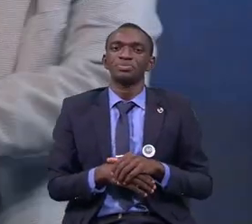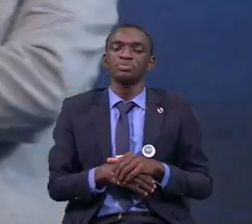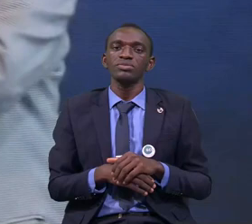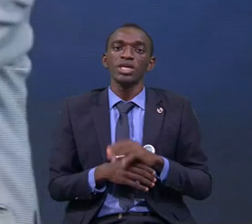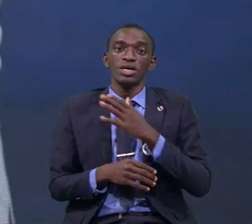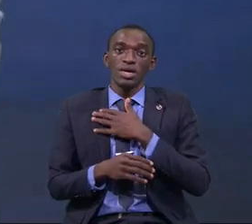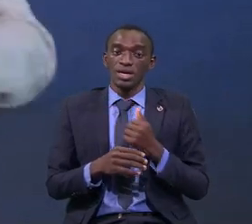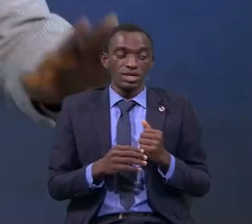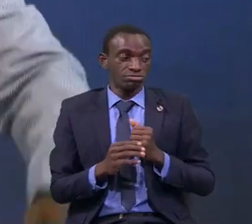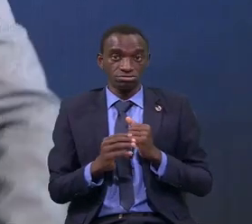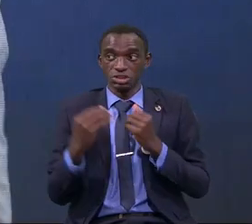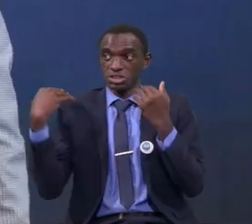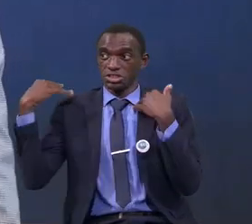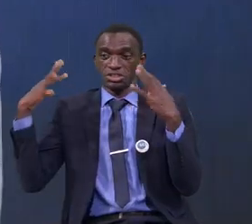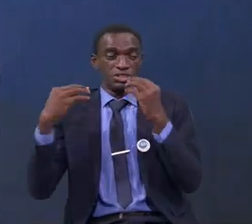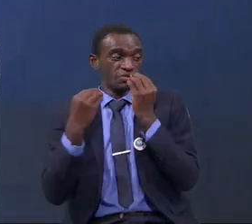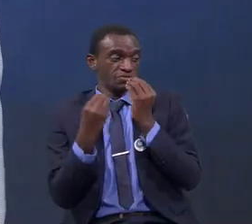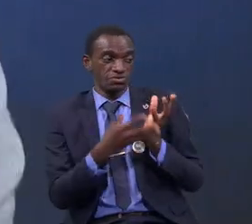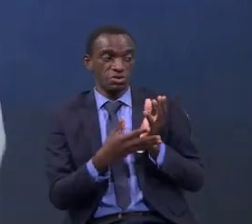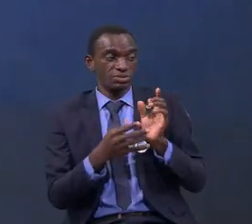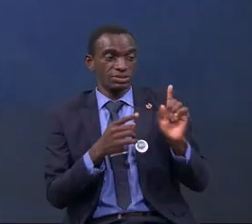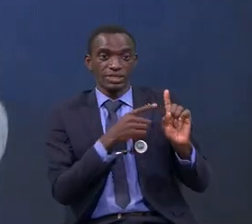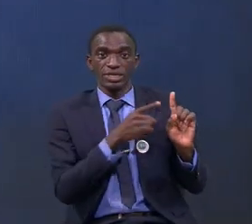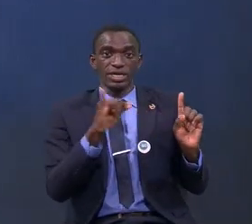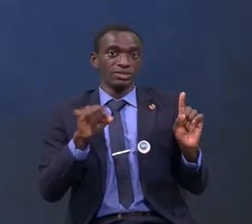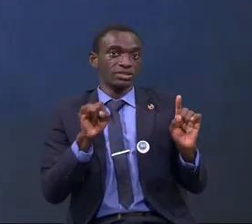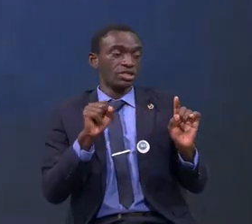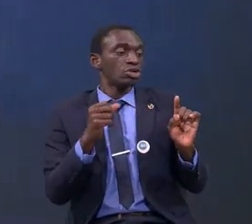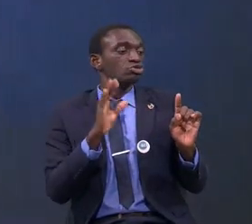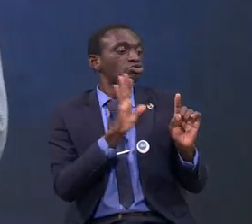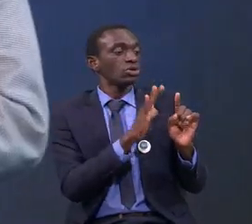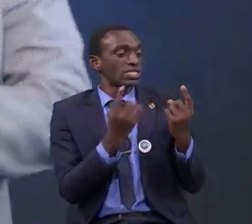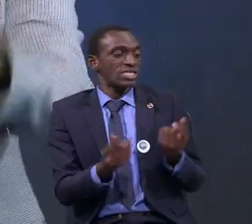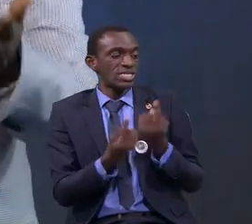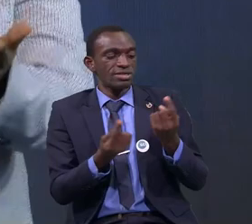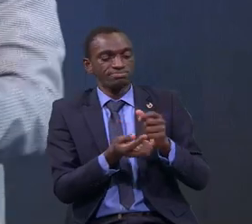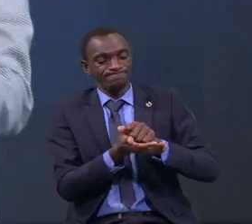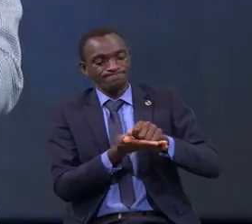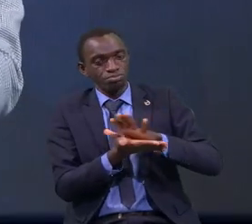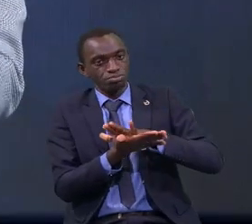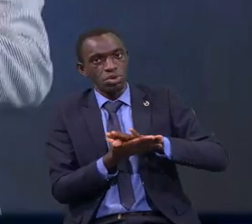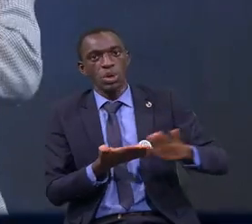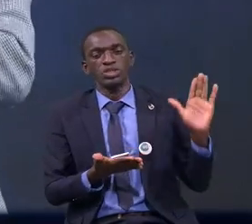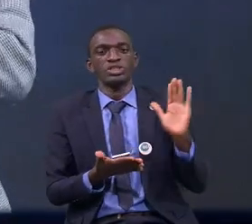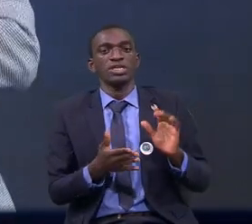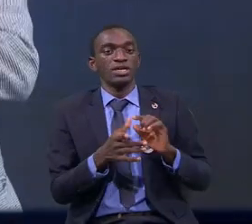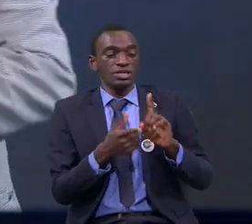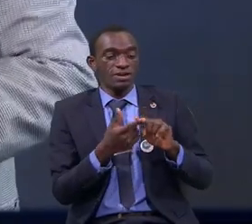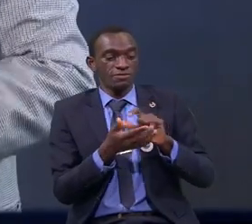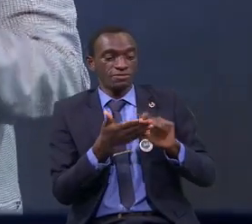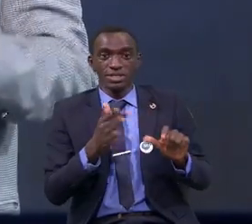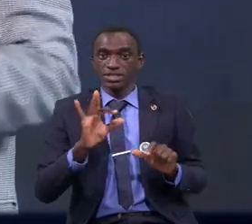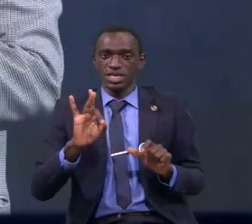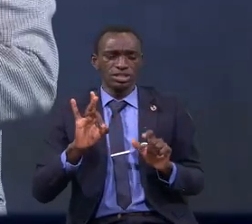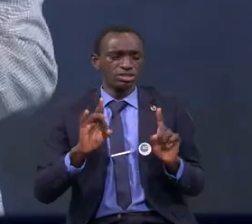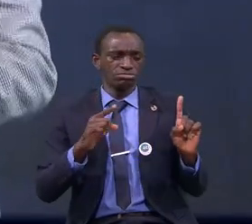and thy sin purged? Then in verse 8, also I heard the voice